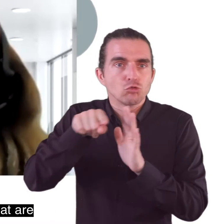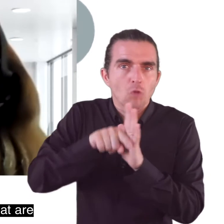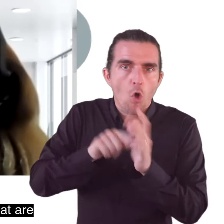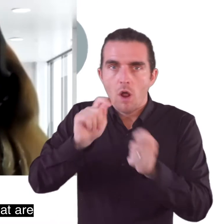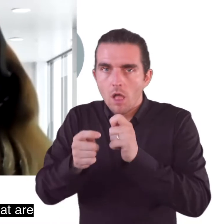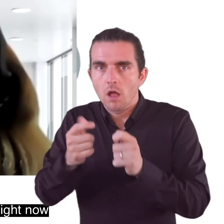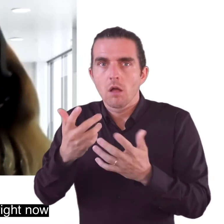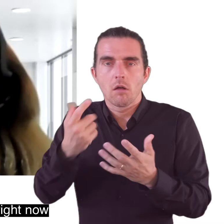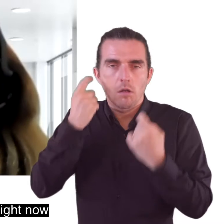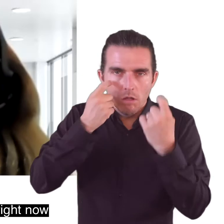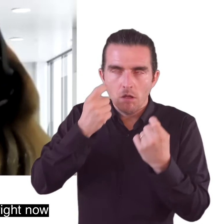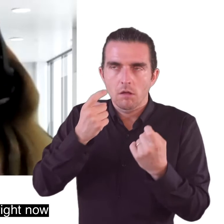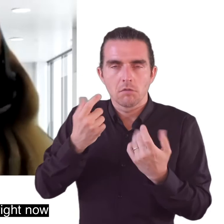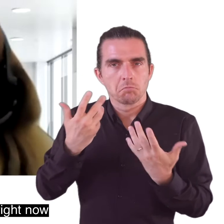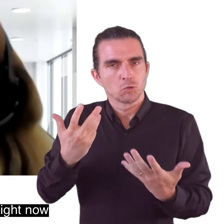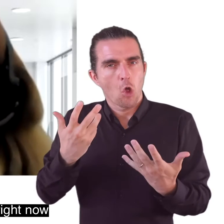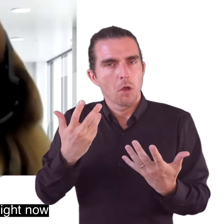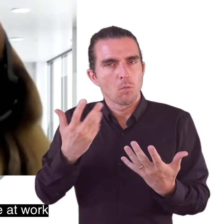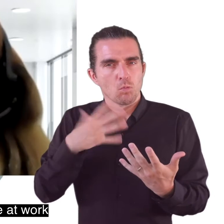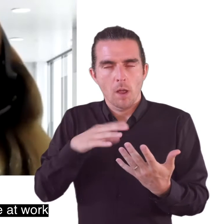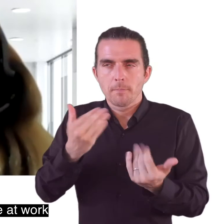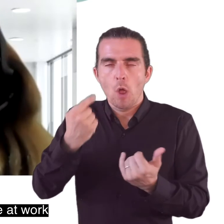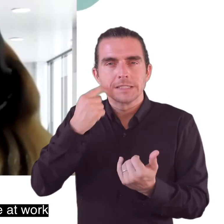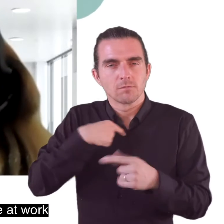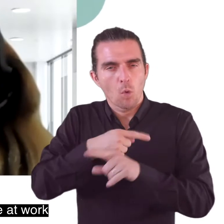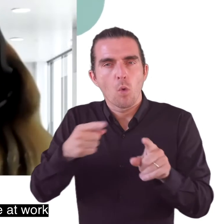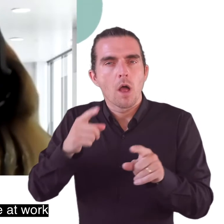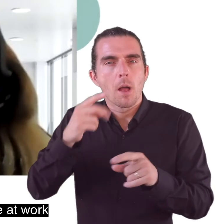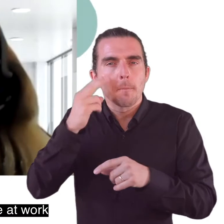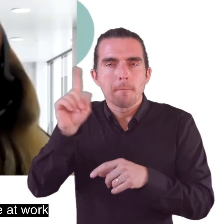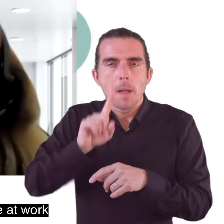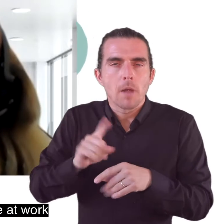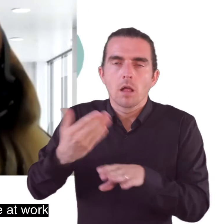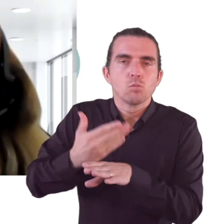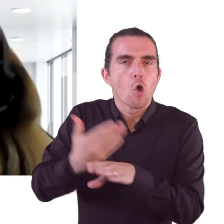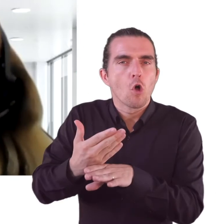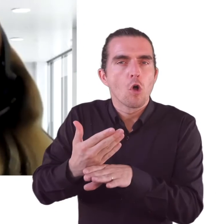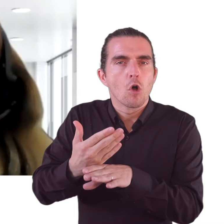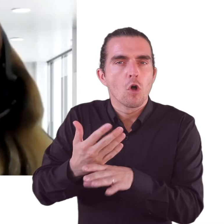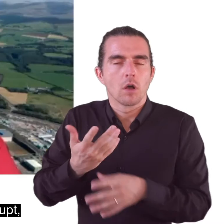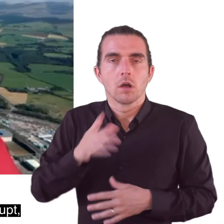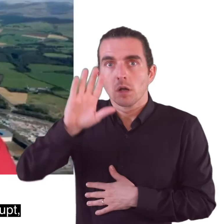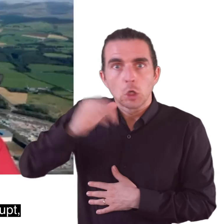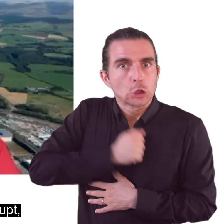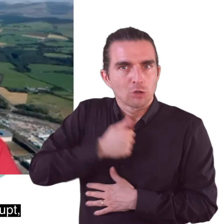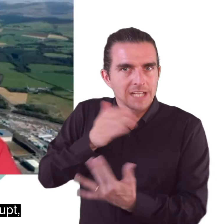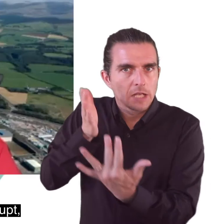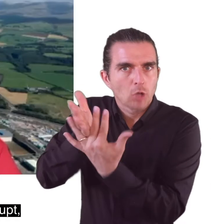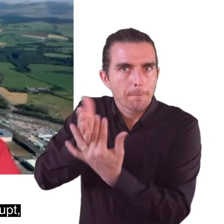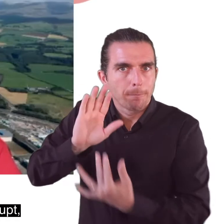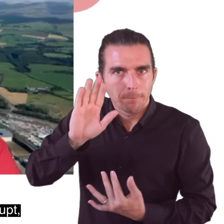lots of things that are kind of being thought about right now to make life easier for people at work. I'm actually sorry